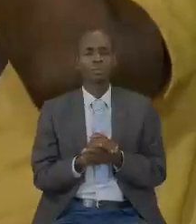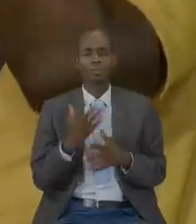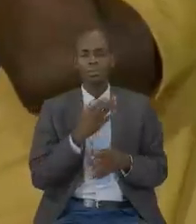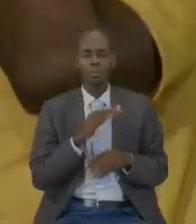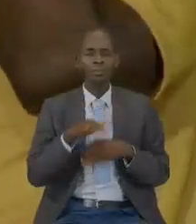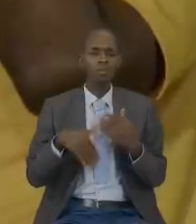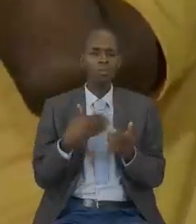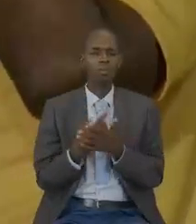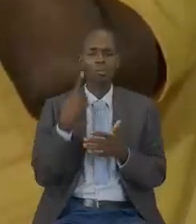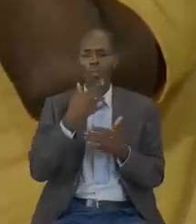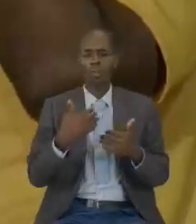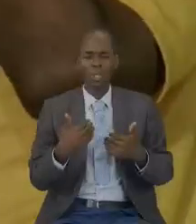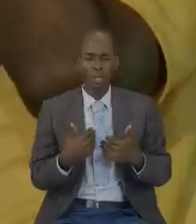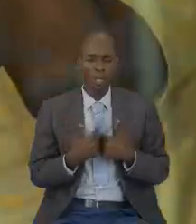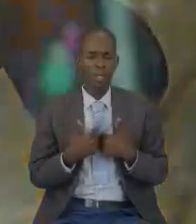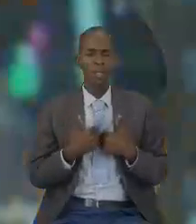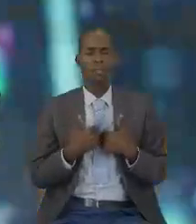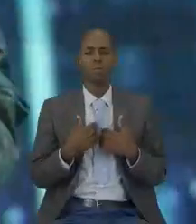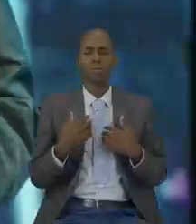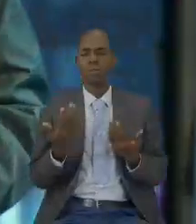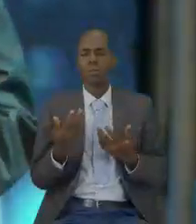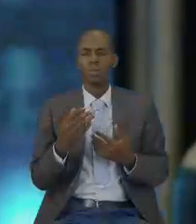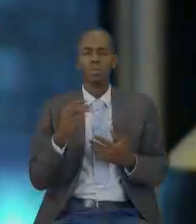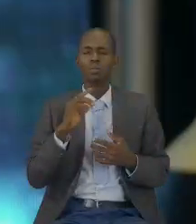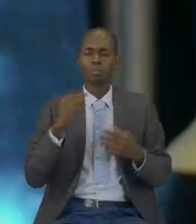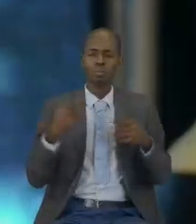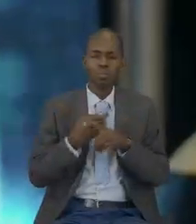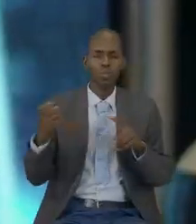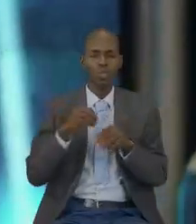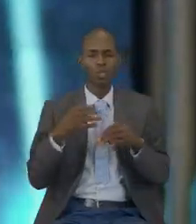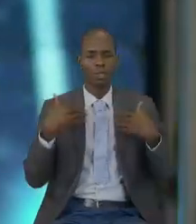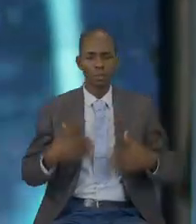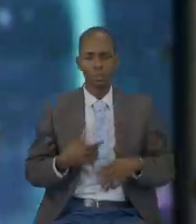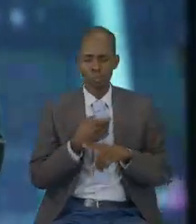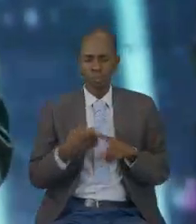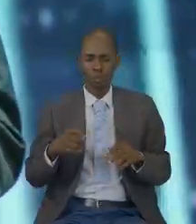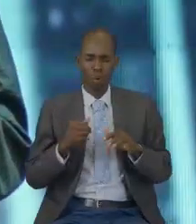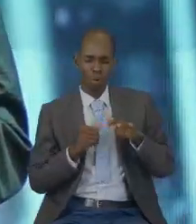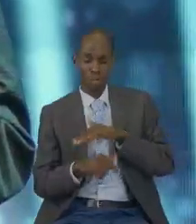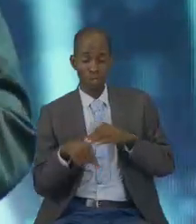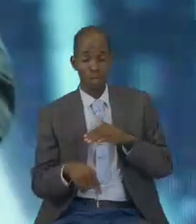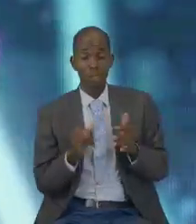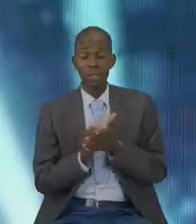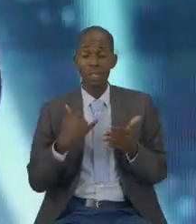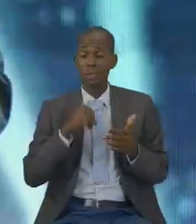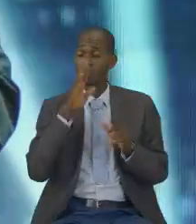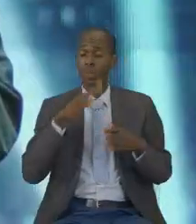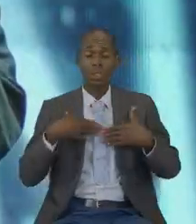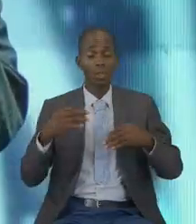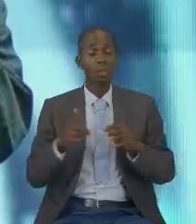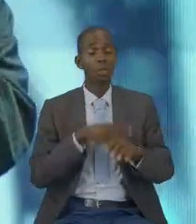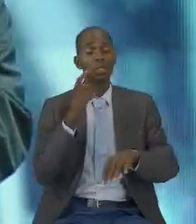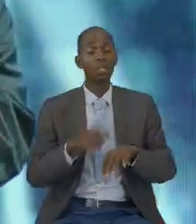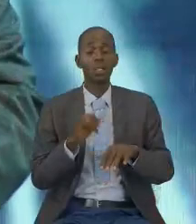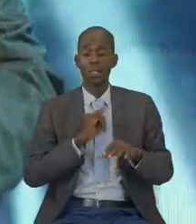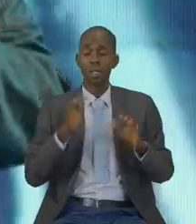who have sores in their body, sores under their feet that has not been healed for a long time, I command